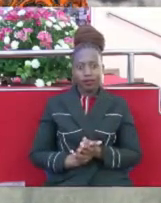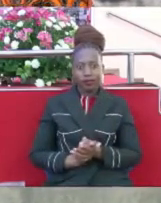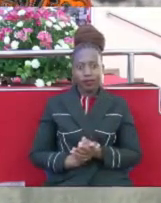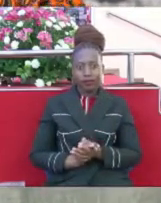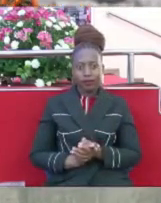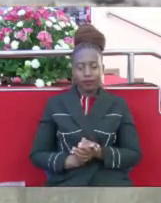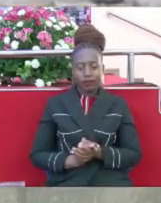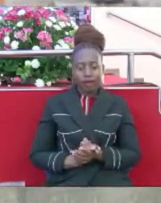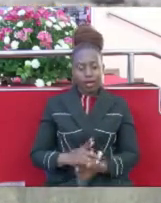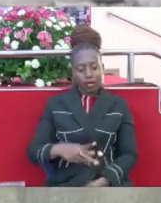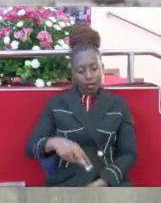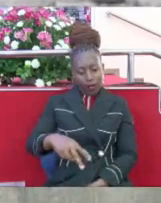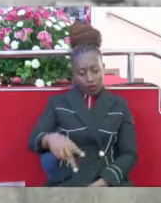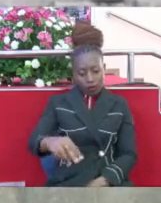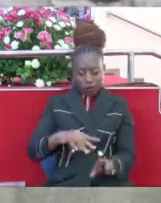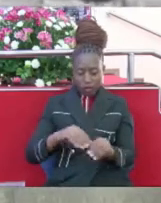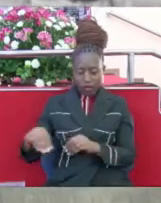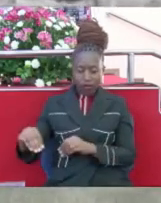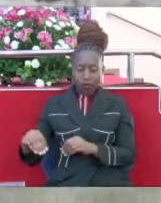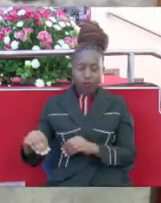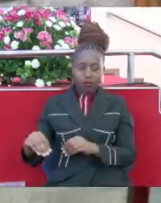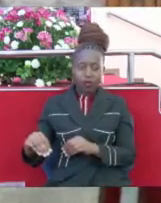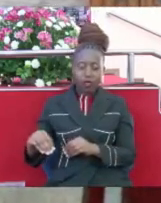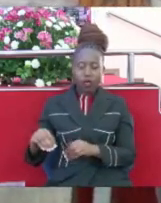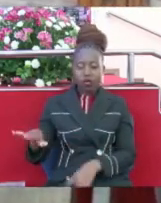So they walk and they move to a place called Bethel.